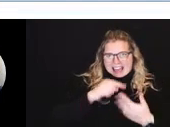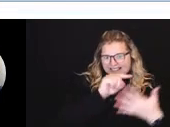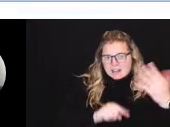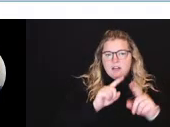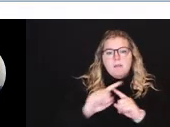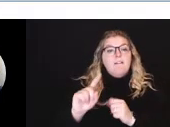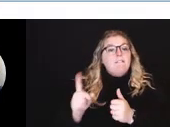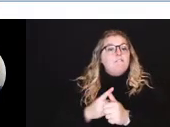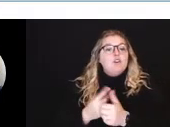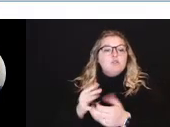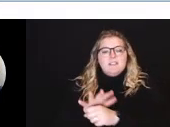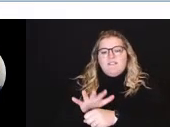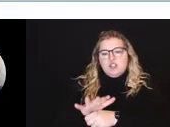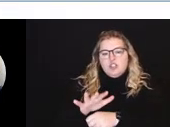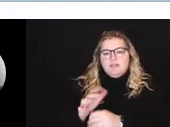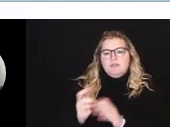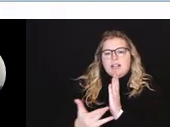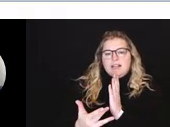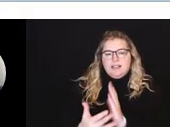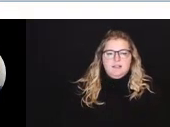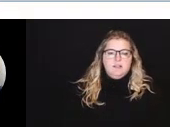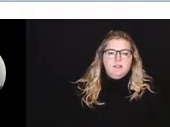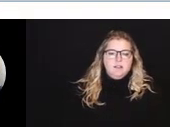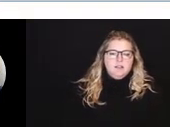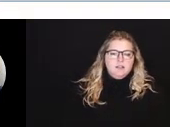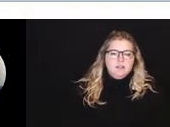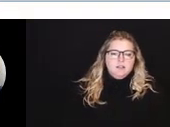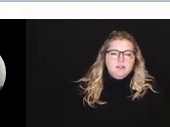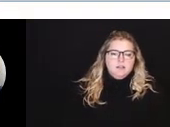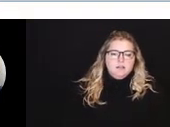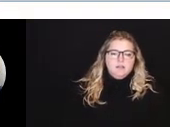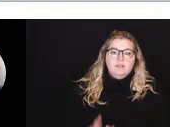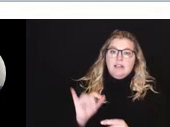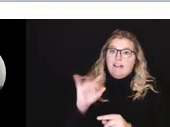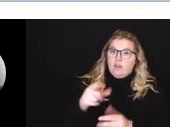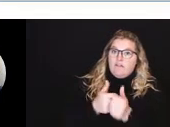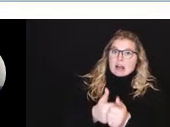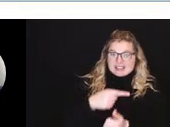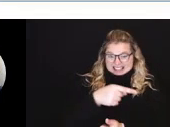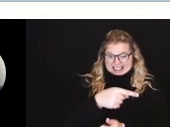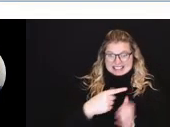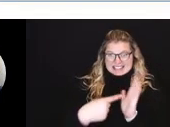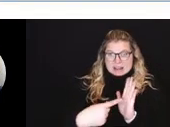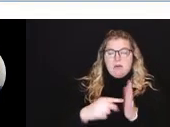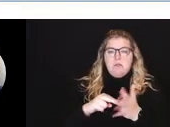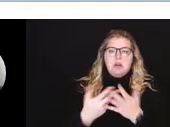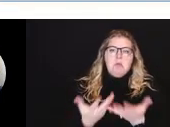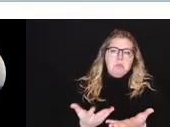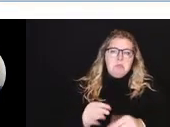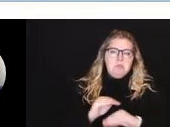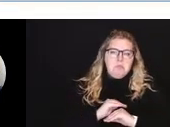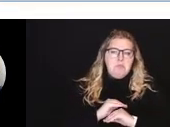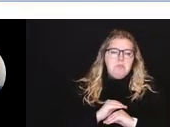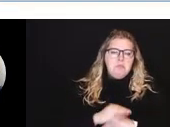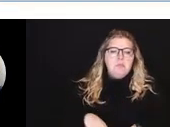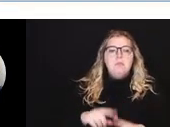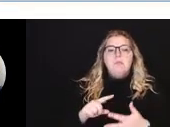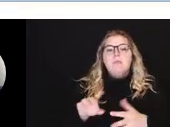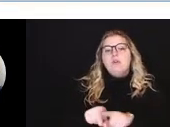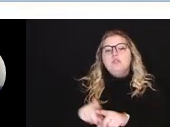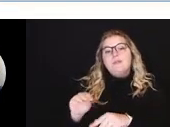techniques. So those are things, well, if you're doing this thing, then chances are good you're meeting this requirement. Second are advisory